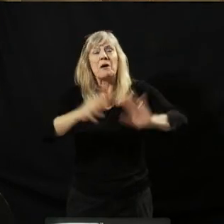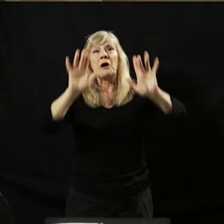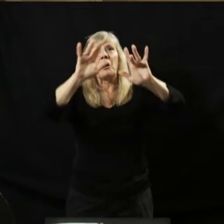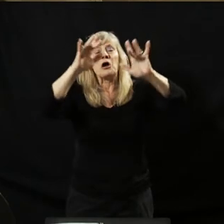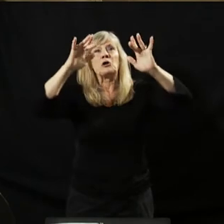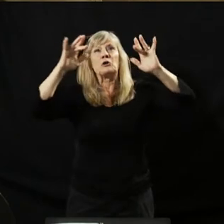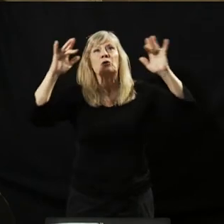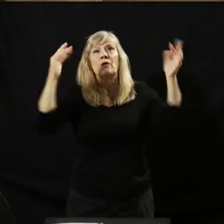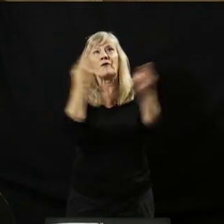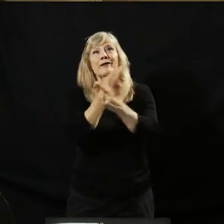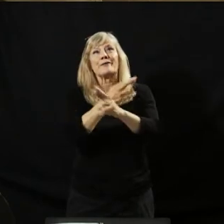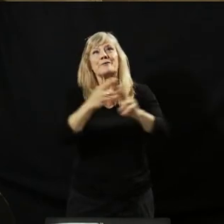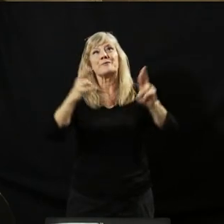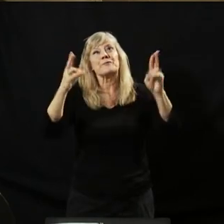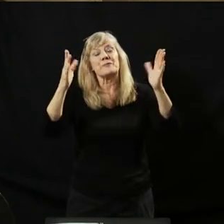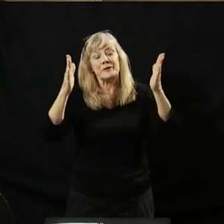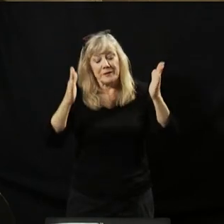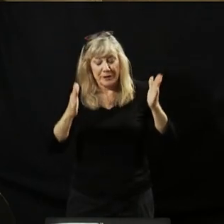glorious a